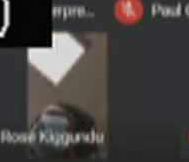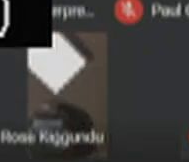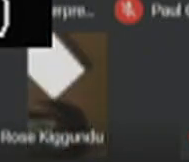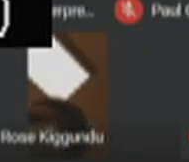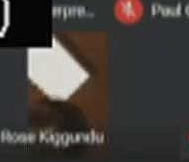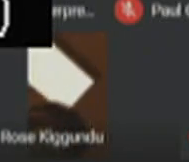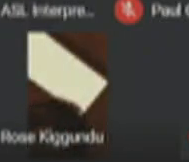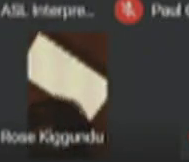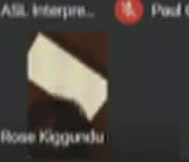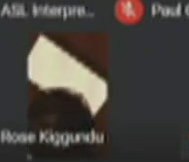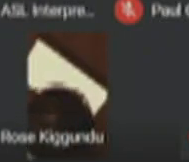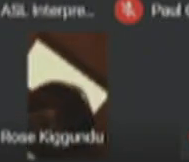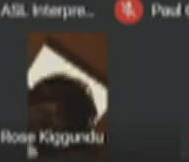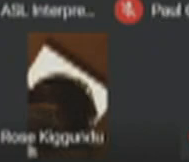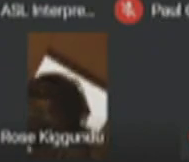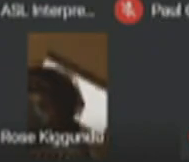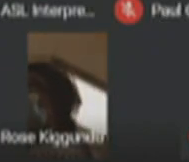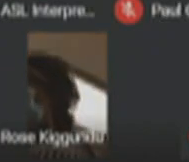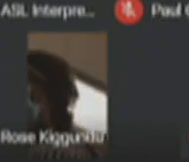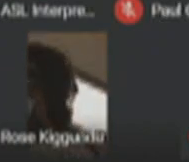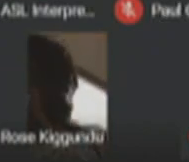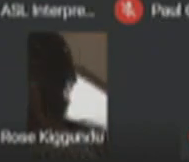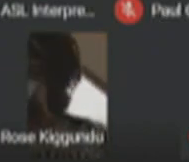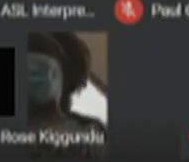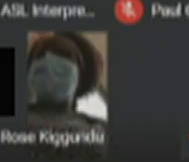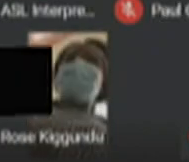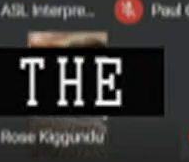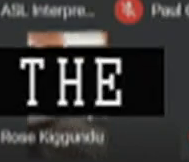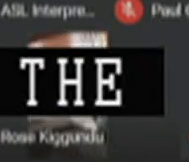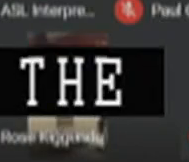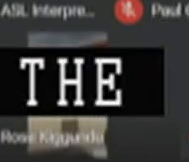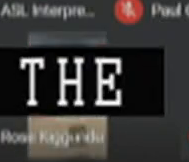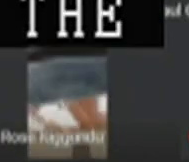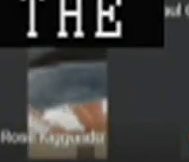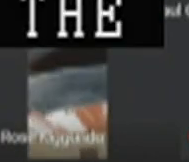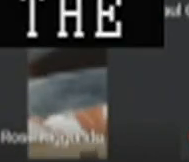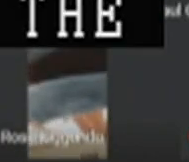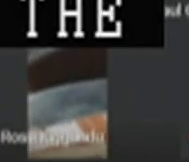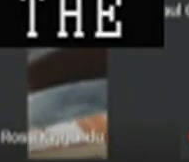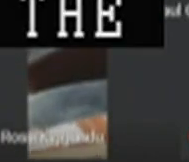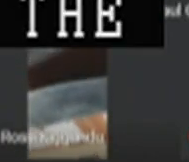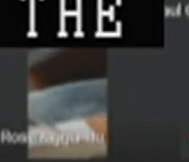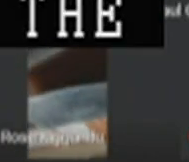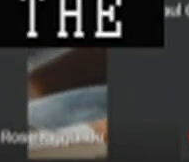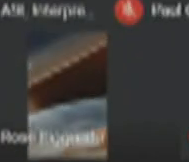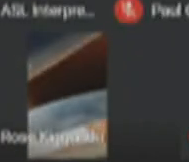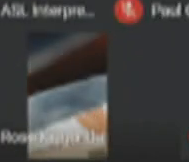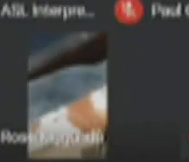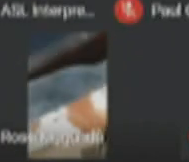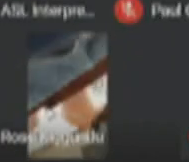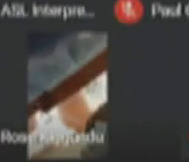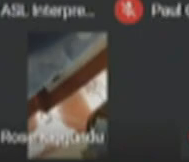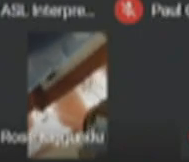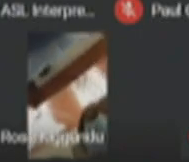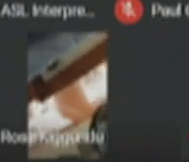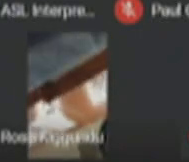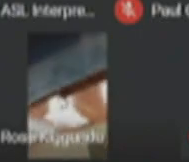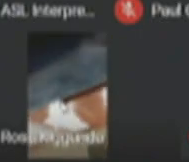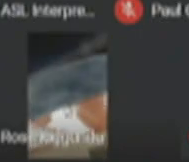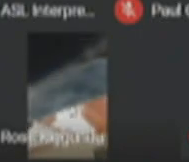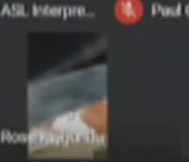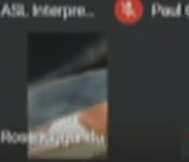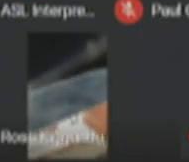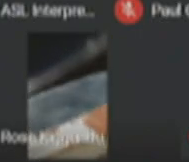that permit the Bpda to monitor and enforce AFFH commitments. At a more granular level, the committee will